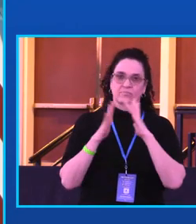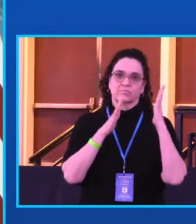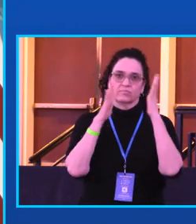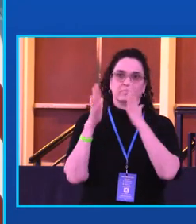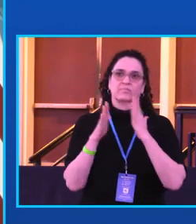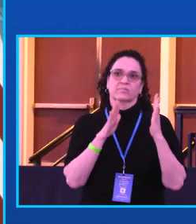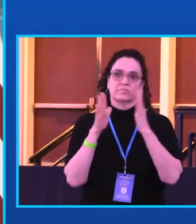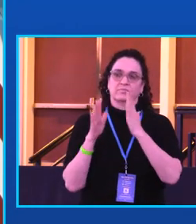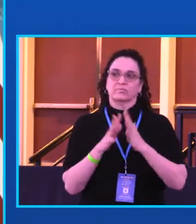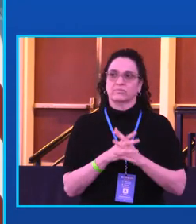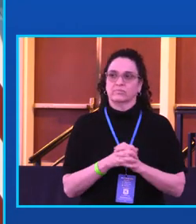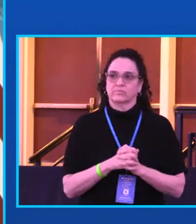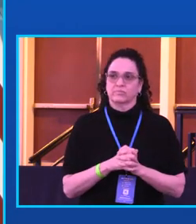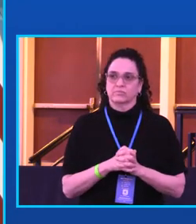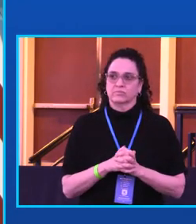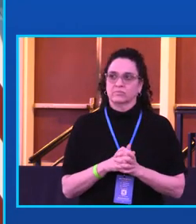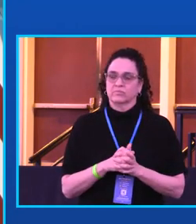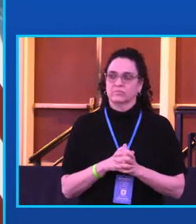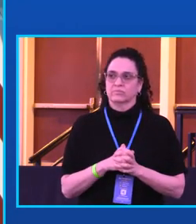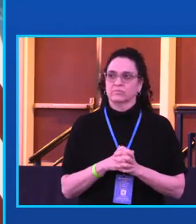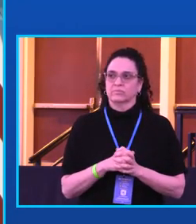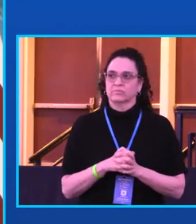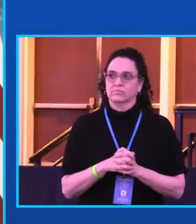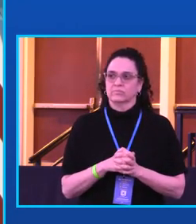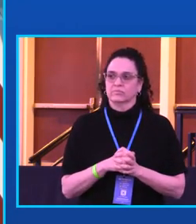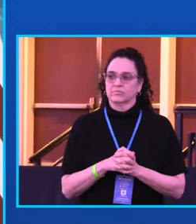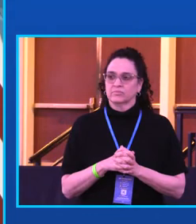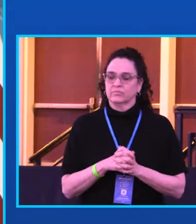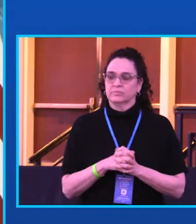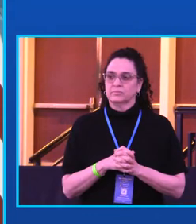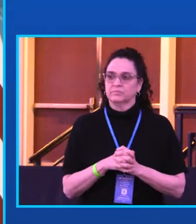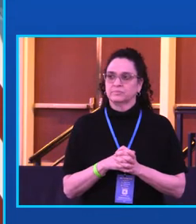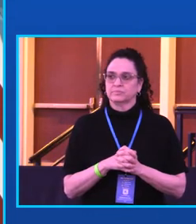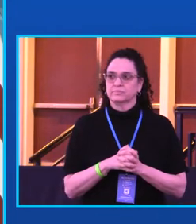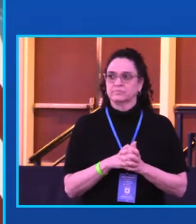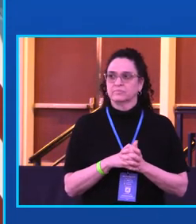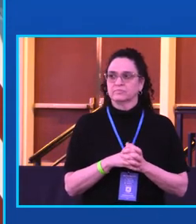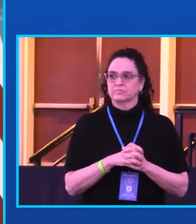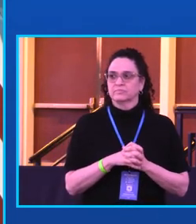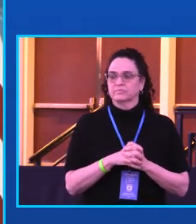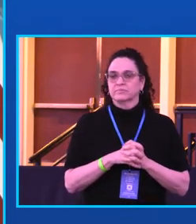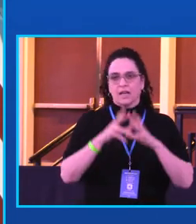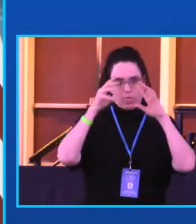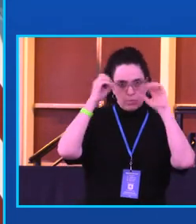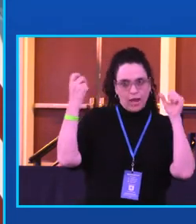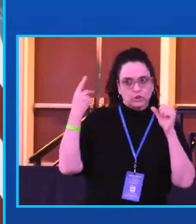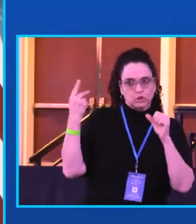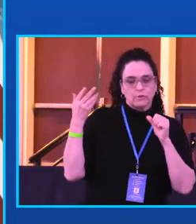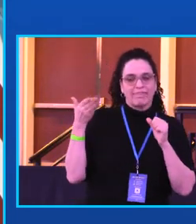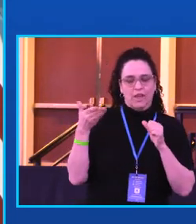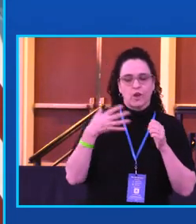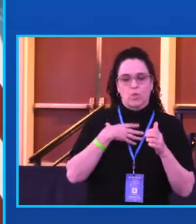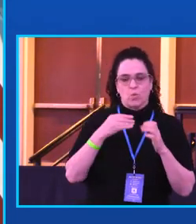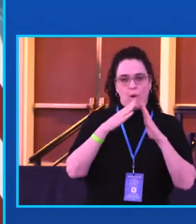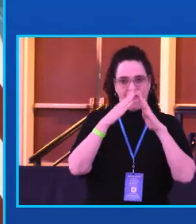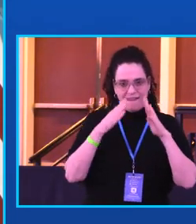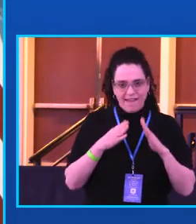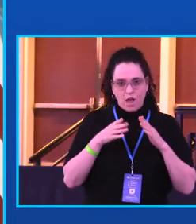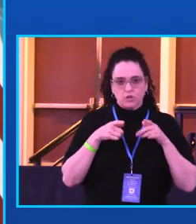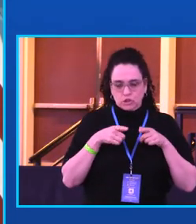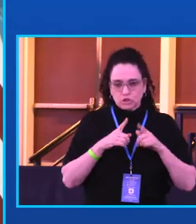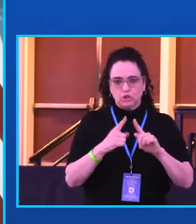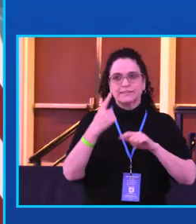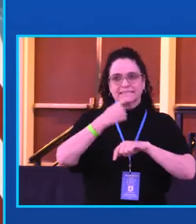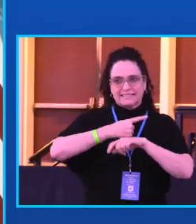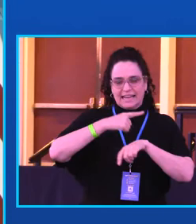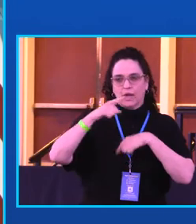And I'll share with you guys, going off script a little, but I'll share with you guys. So the president and I were there at the White House for the day that